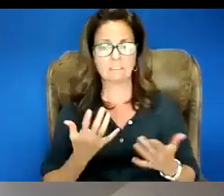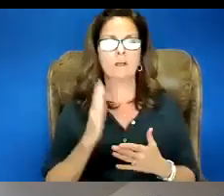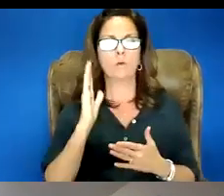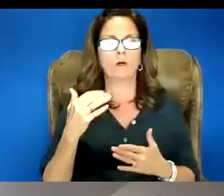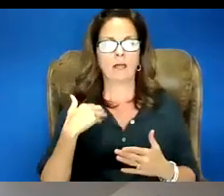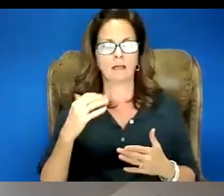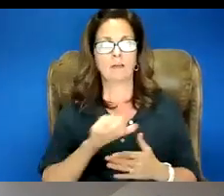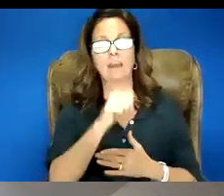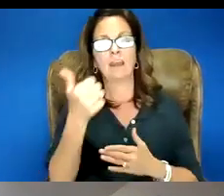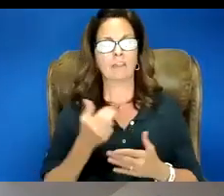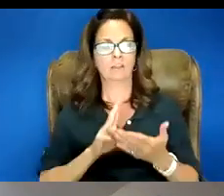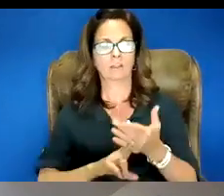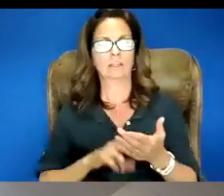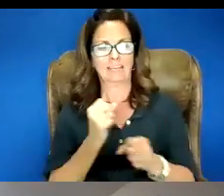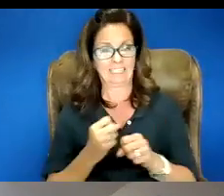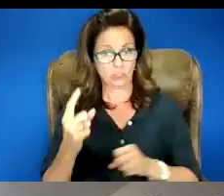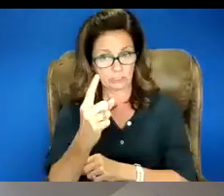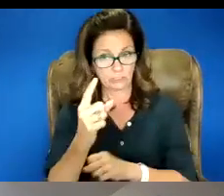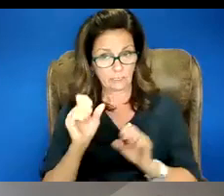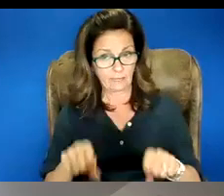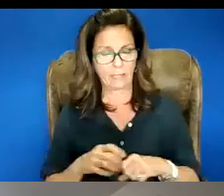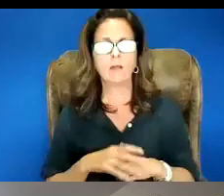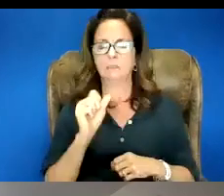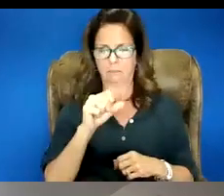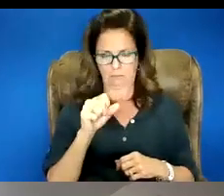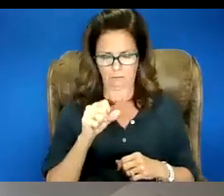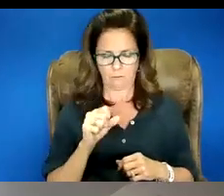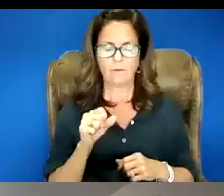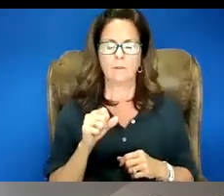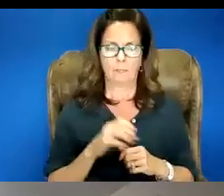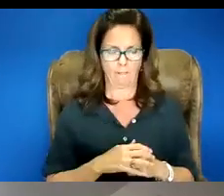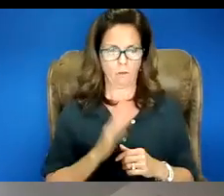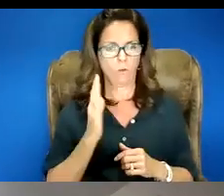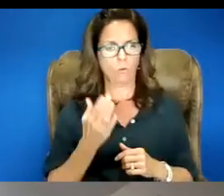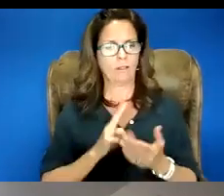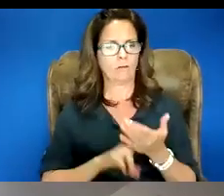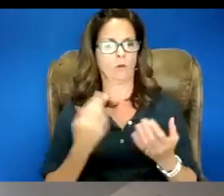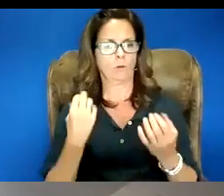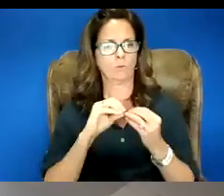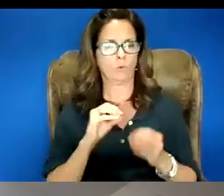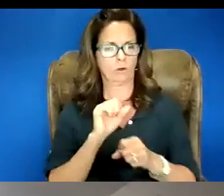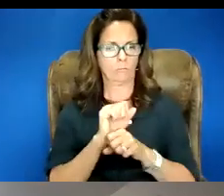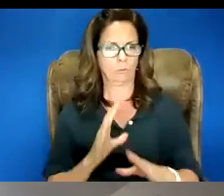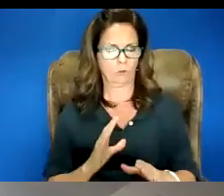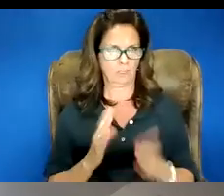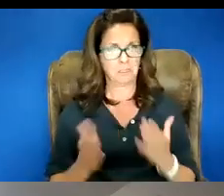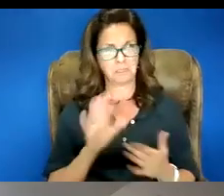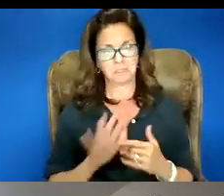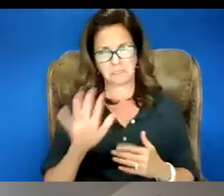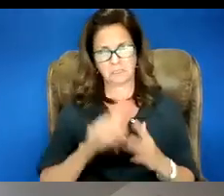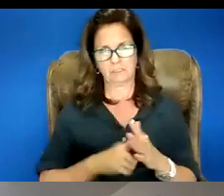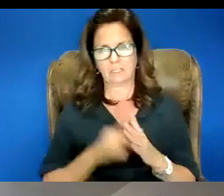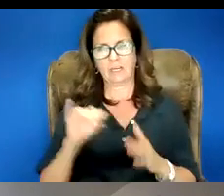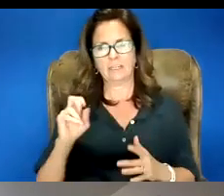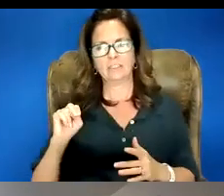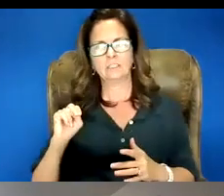year? Absolutely. Yeah. So we're going to enroll more employees probably starting in January. We might start